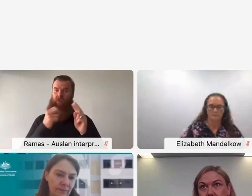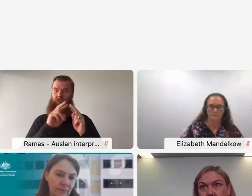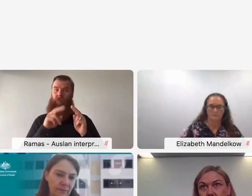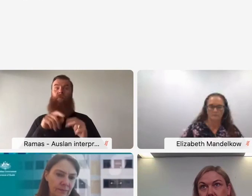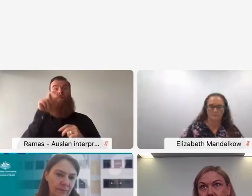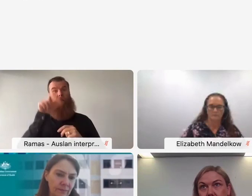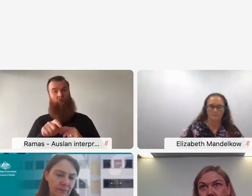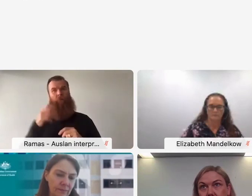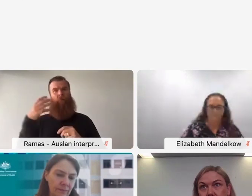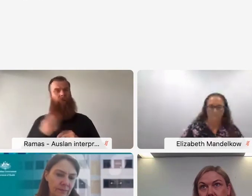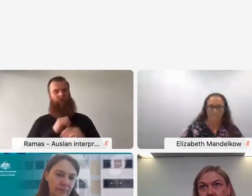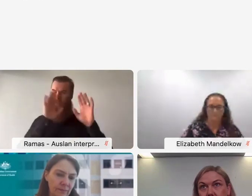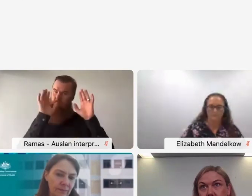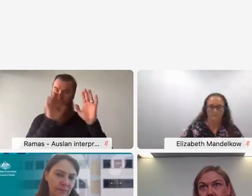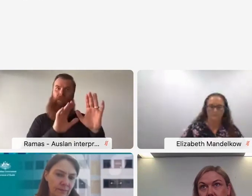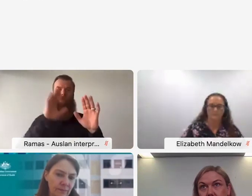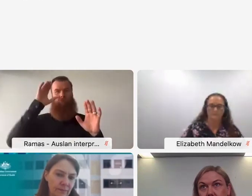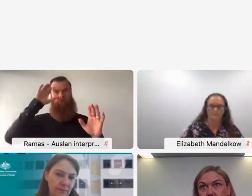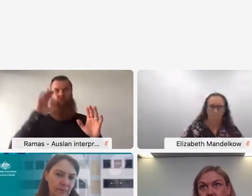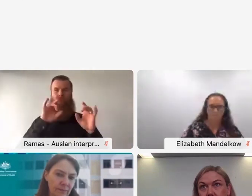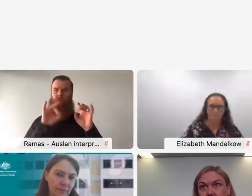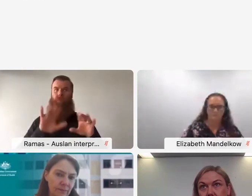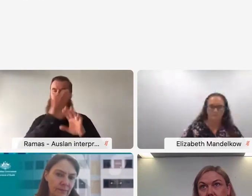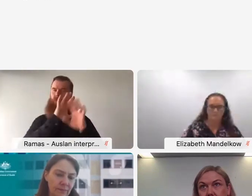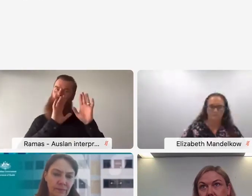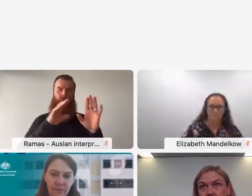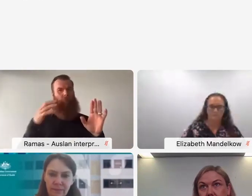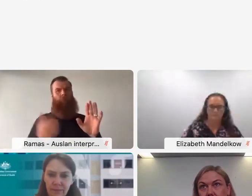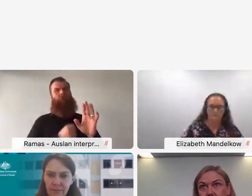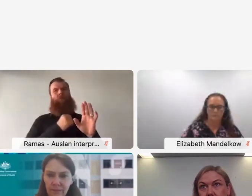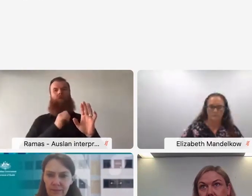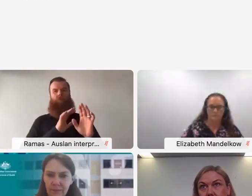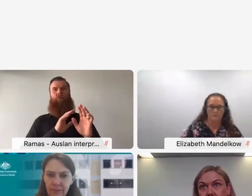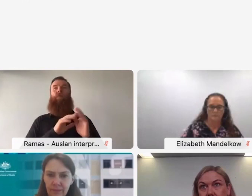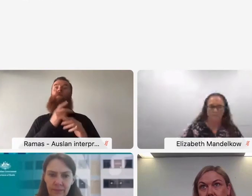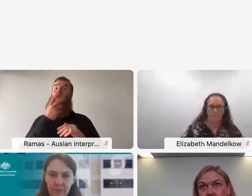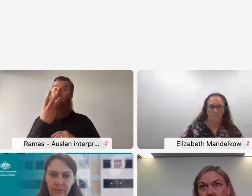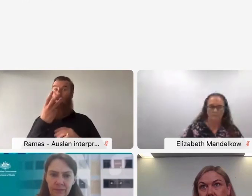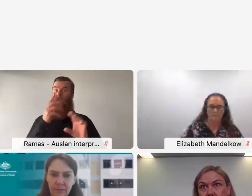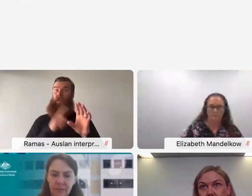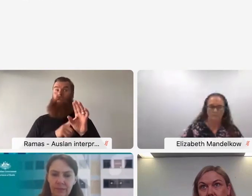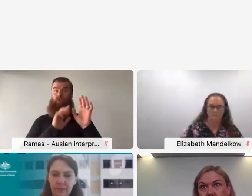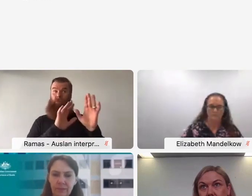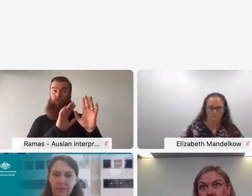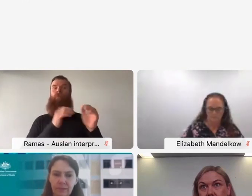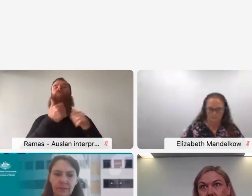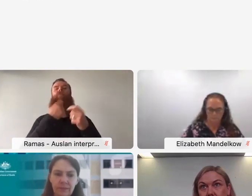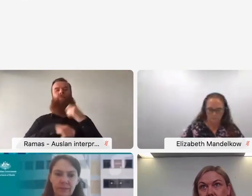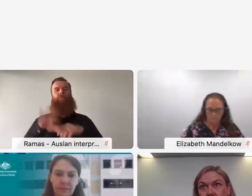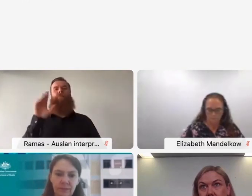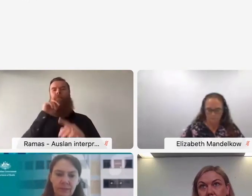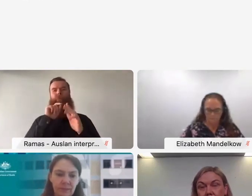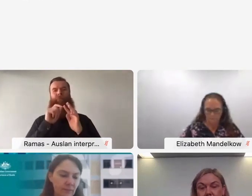in regional Australia for 3 years to be eligible to apply for that permanent